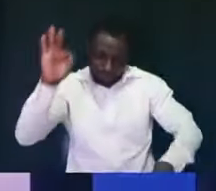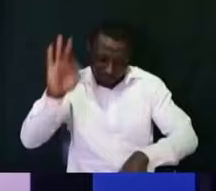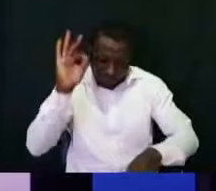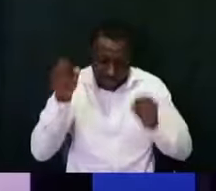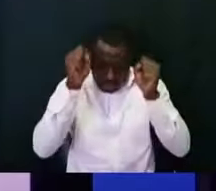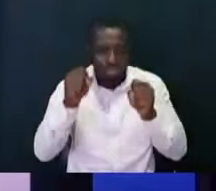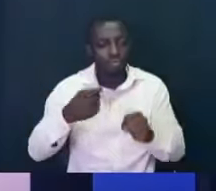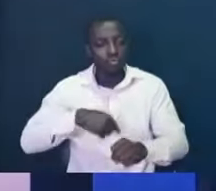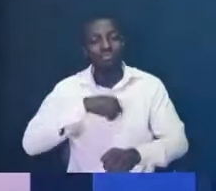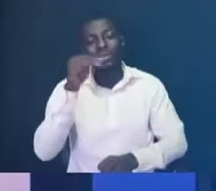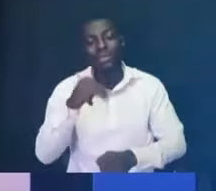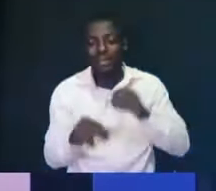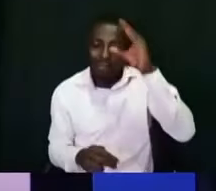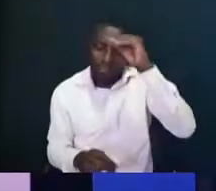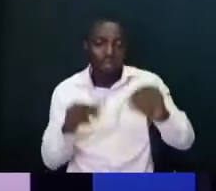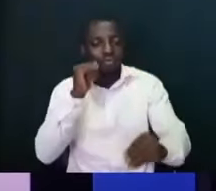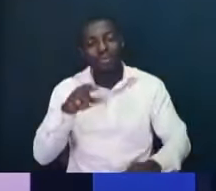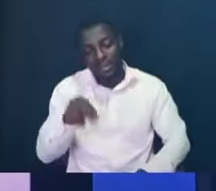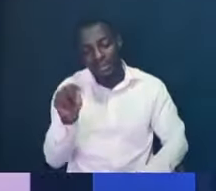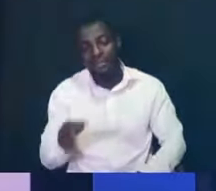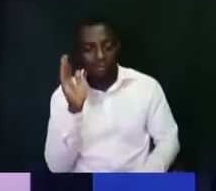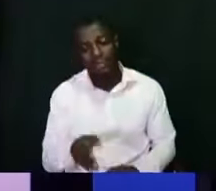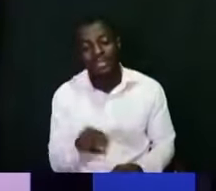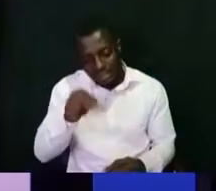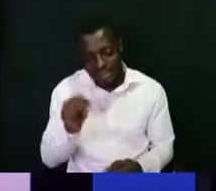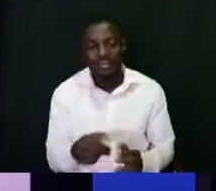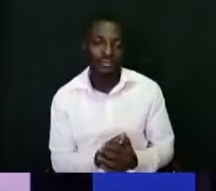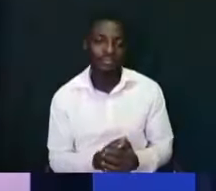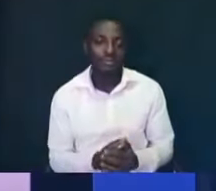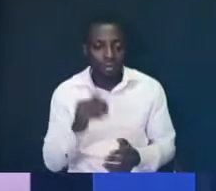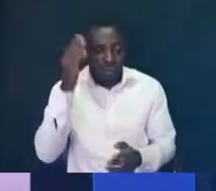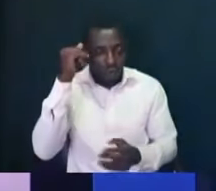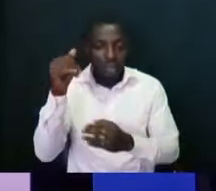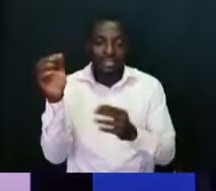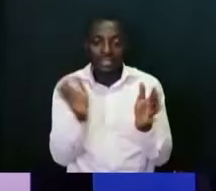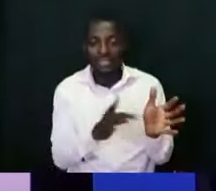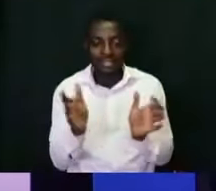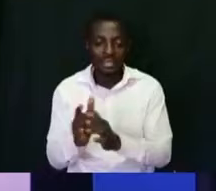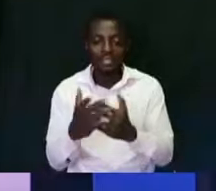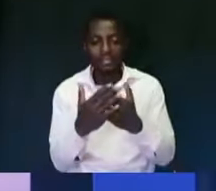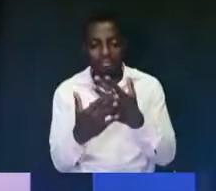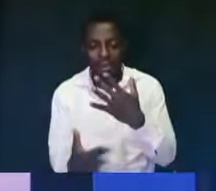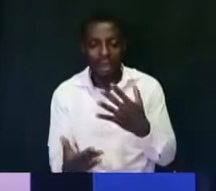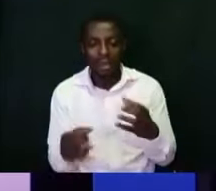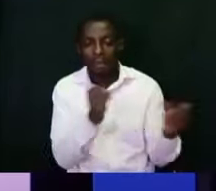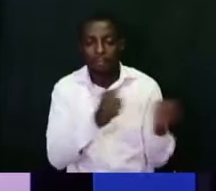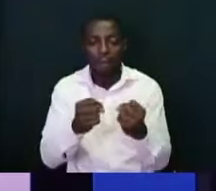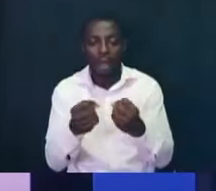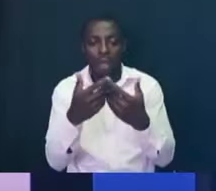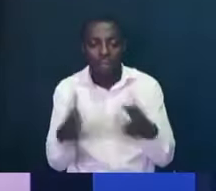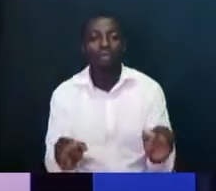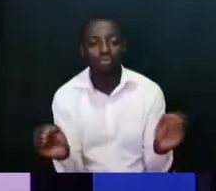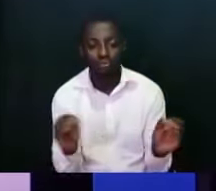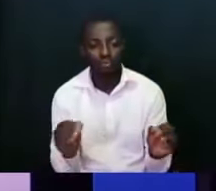We just need men. Because the blood has never lost its power. If moja no ni the